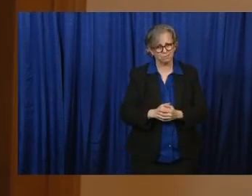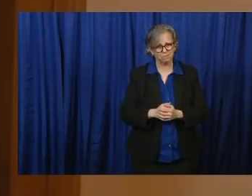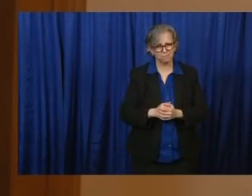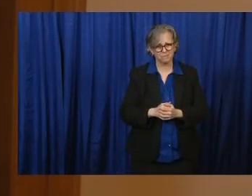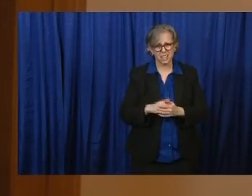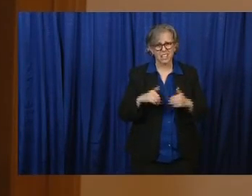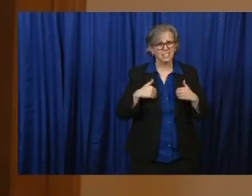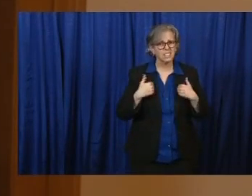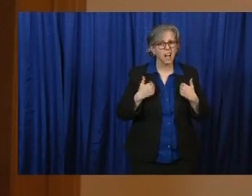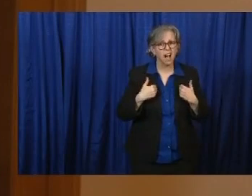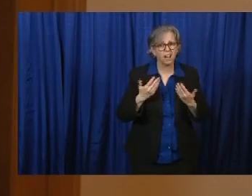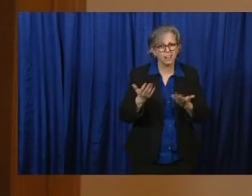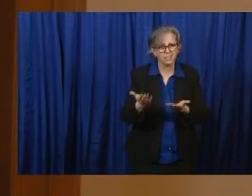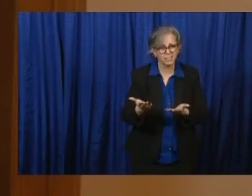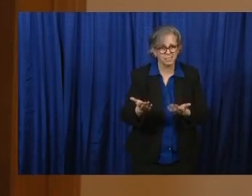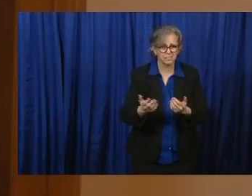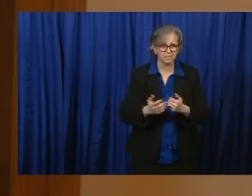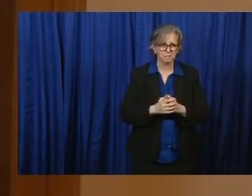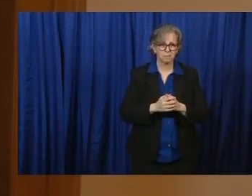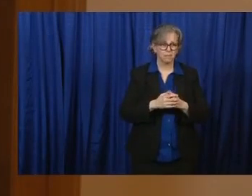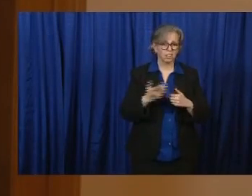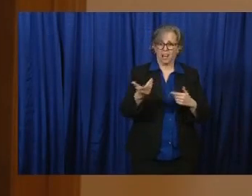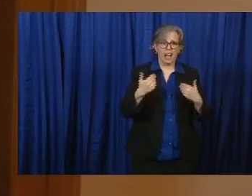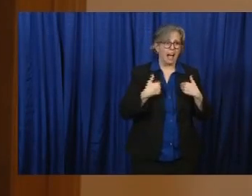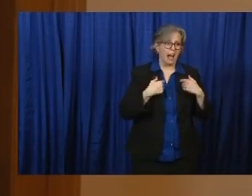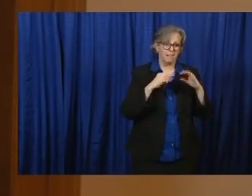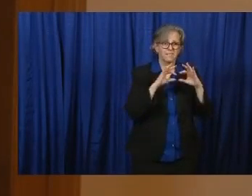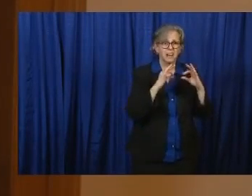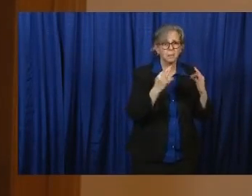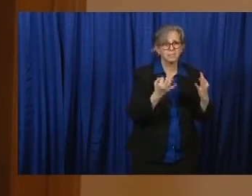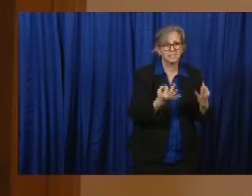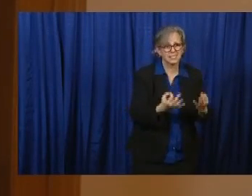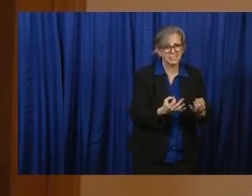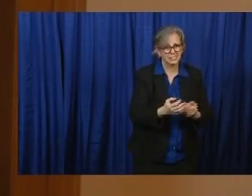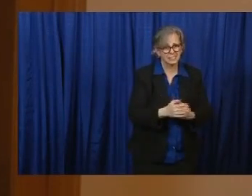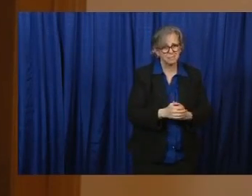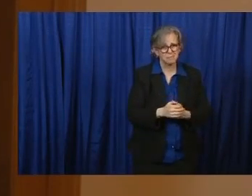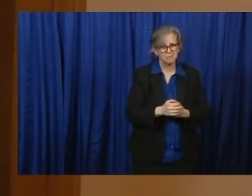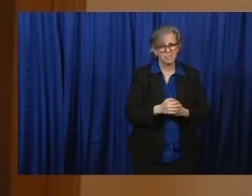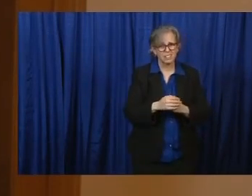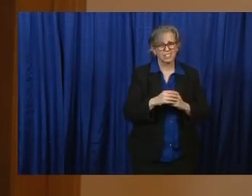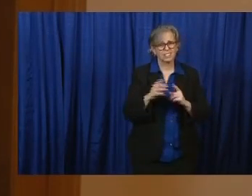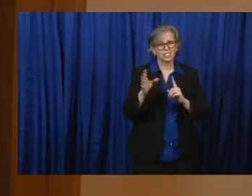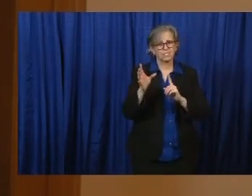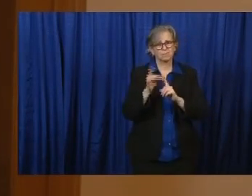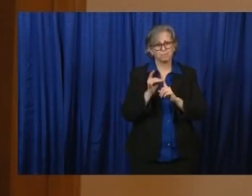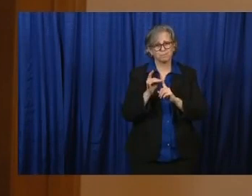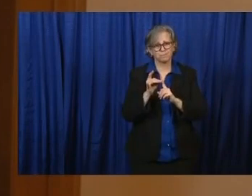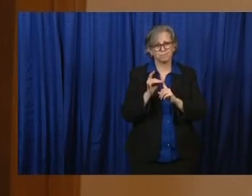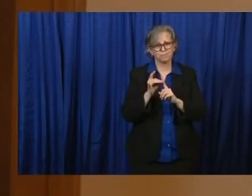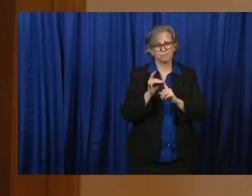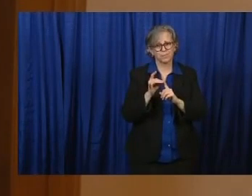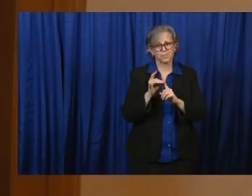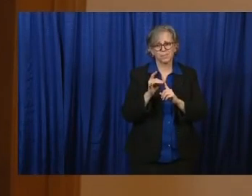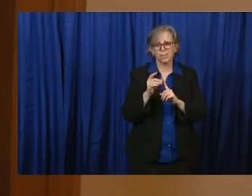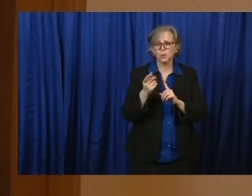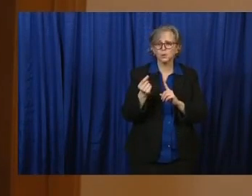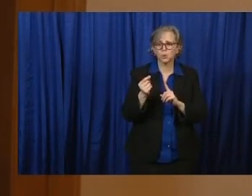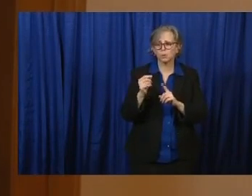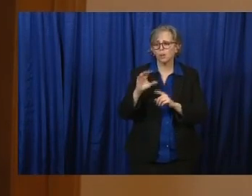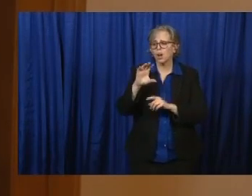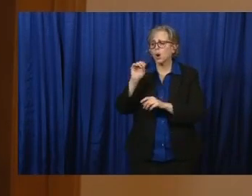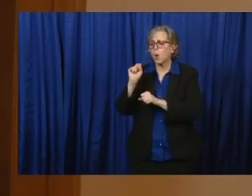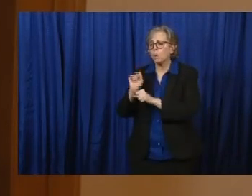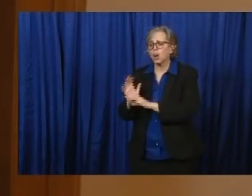working alongside her colleagues, and their colleagues had to help her when she got sick. I know we lost someone from one of our health